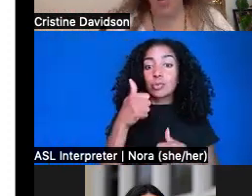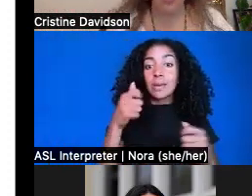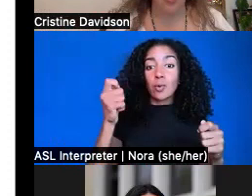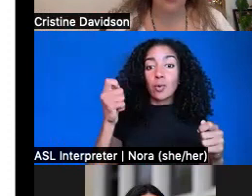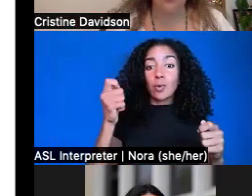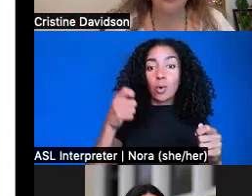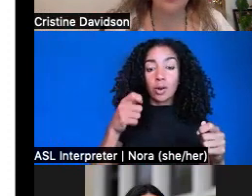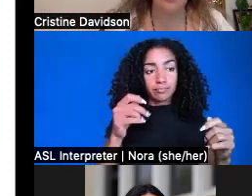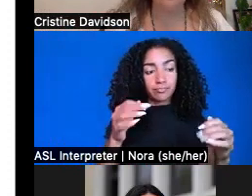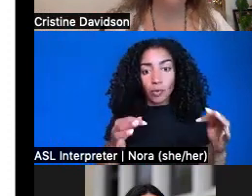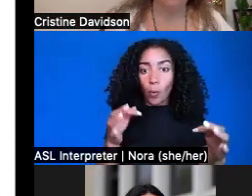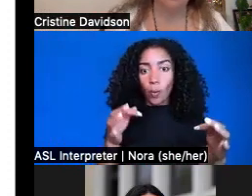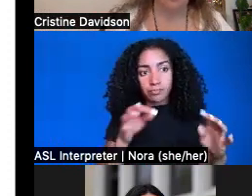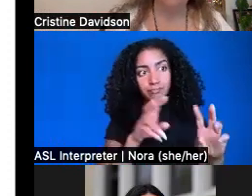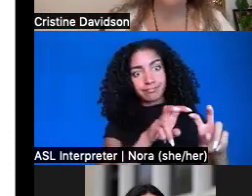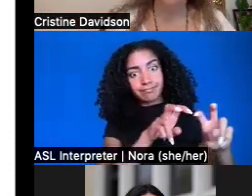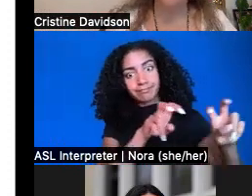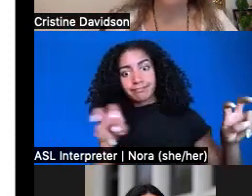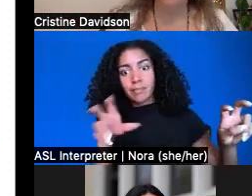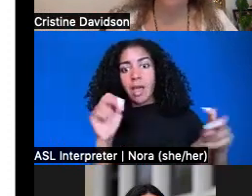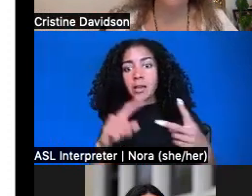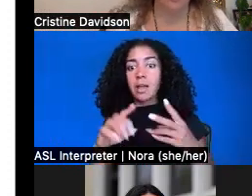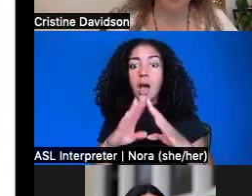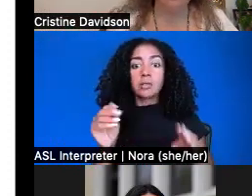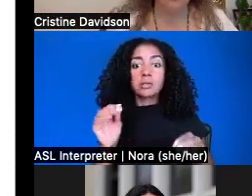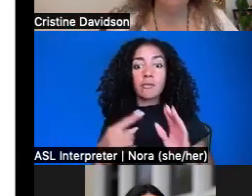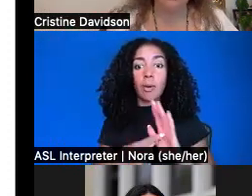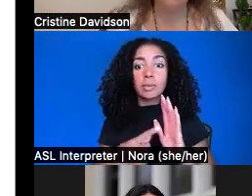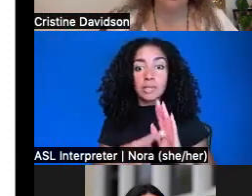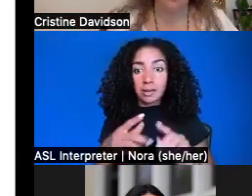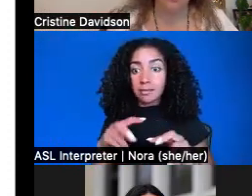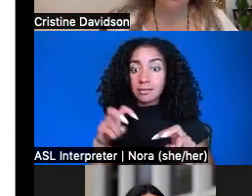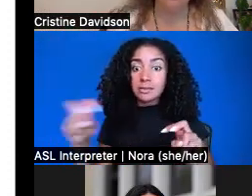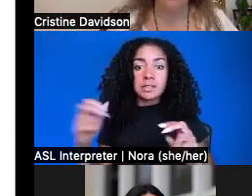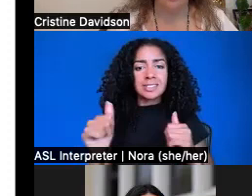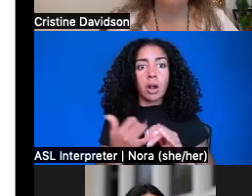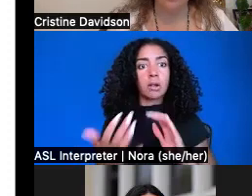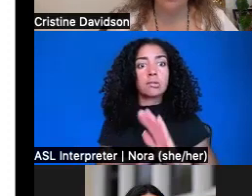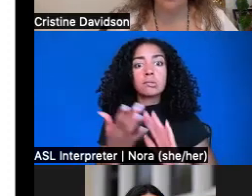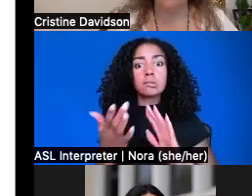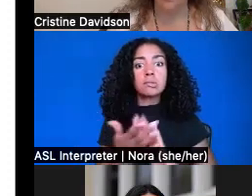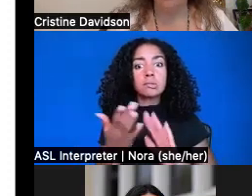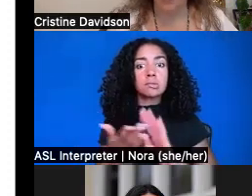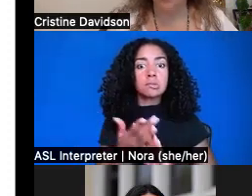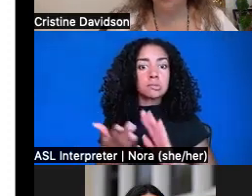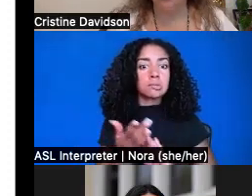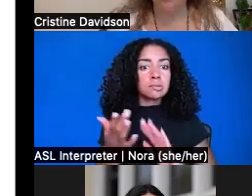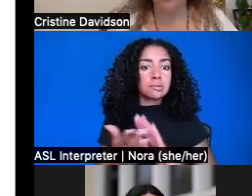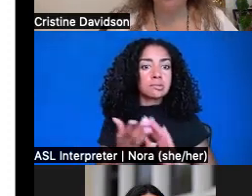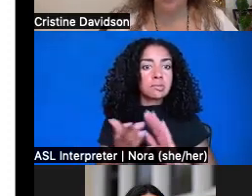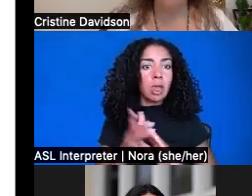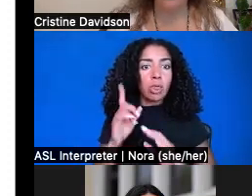Representatives all across this country right now, still trying to hold it up because there is a lot of money and a lot of